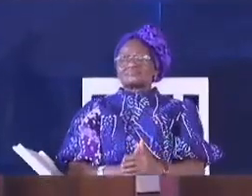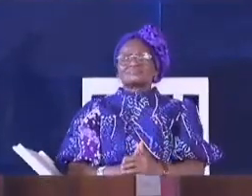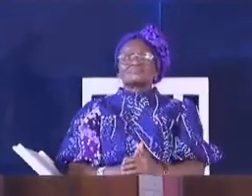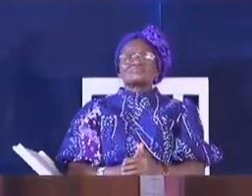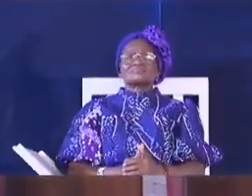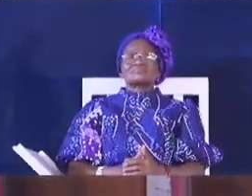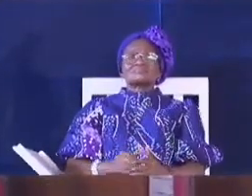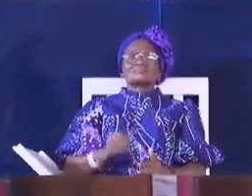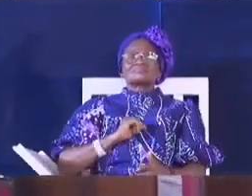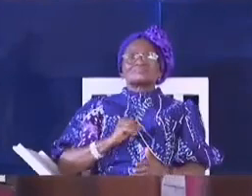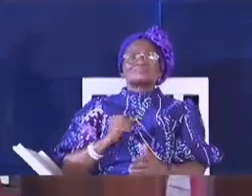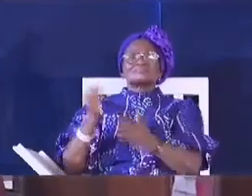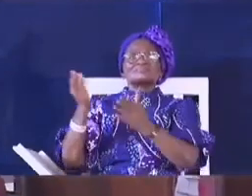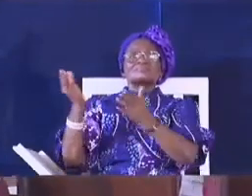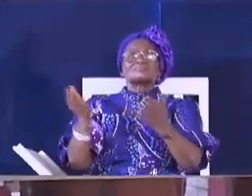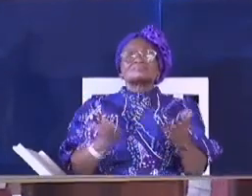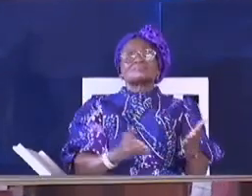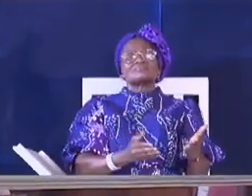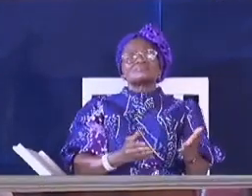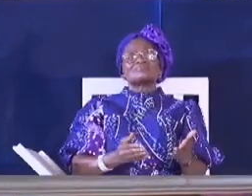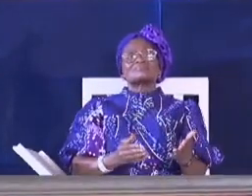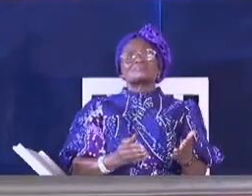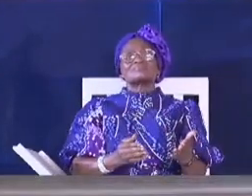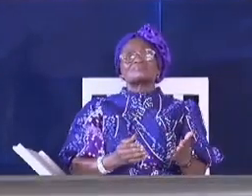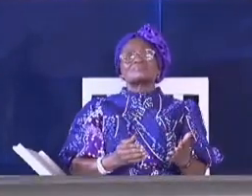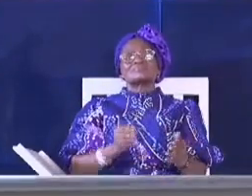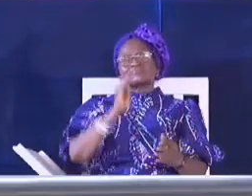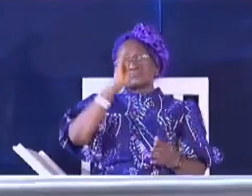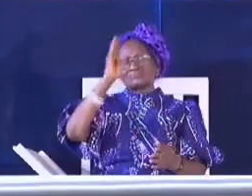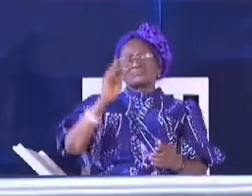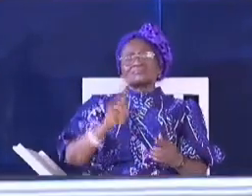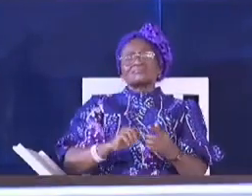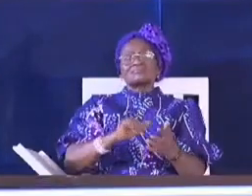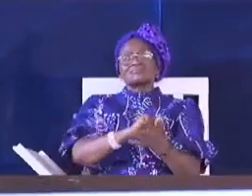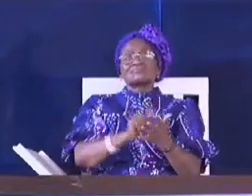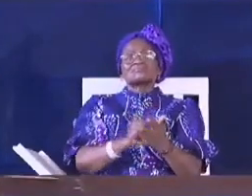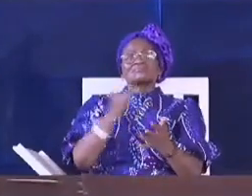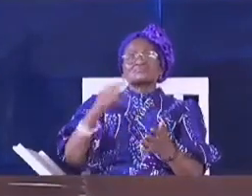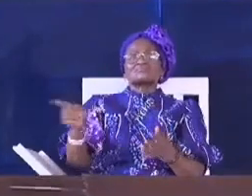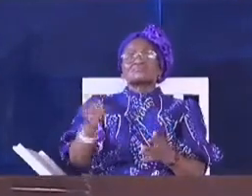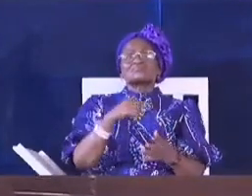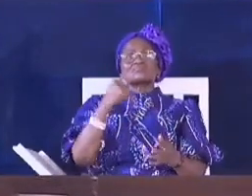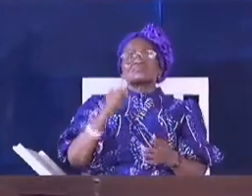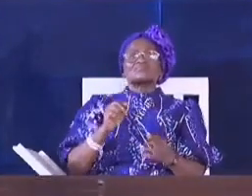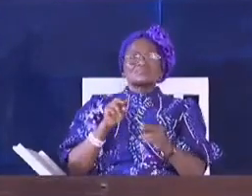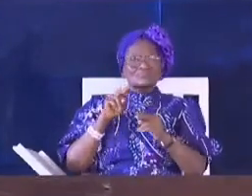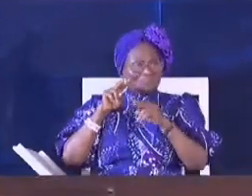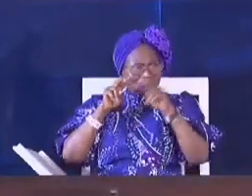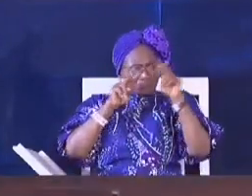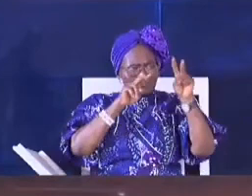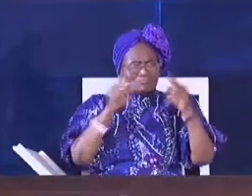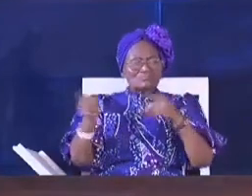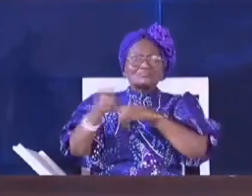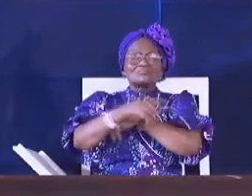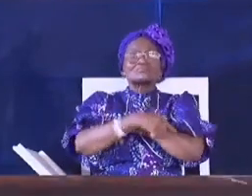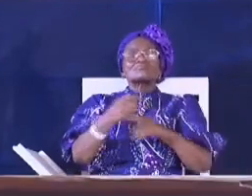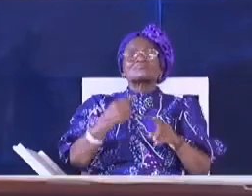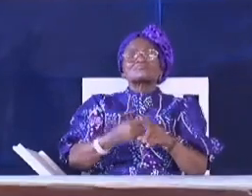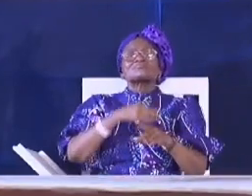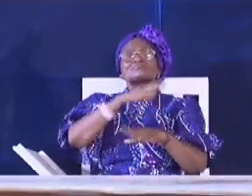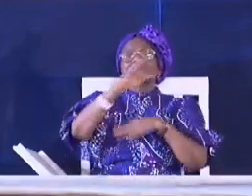I bring greetings to those of you who are watching again from all the viewing centers all over the